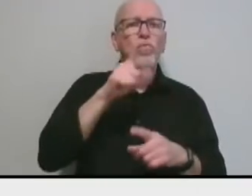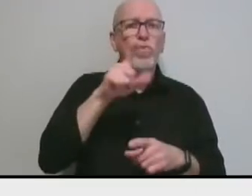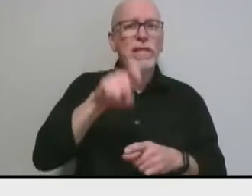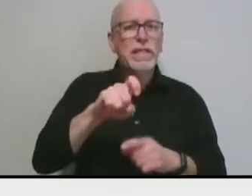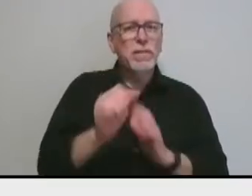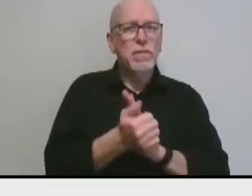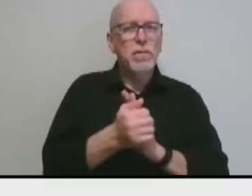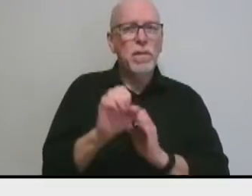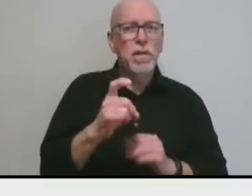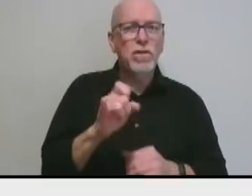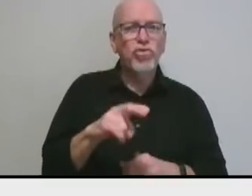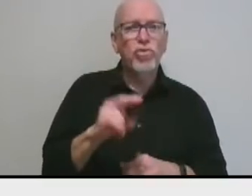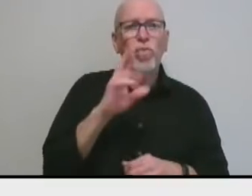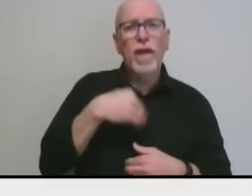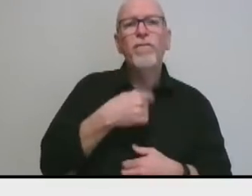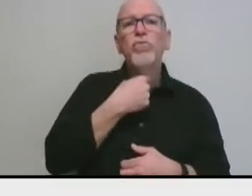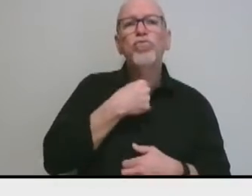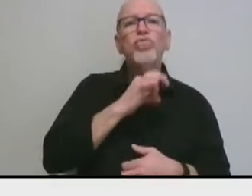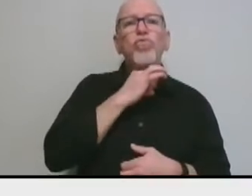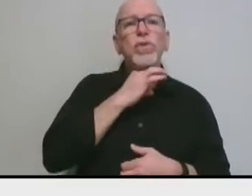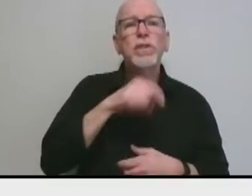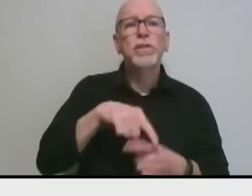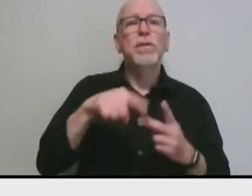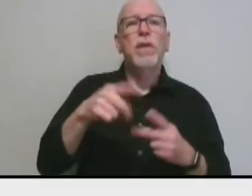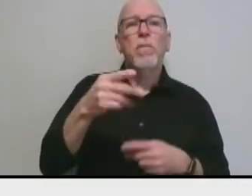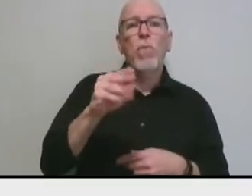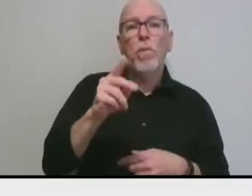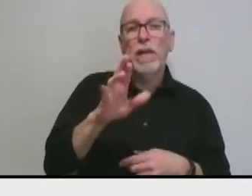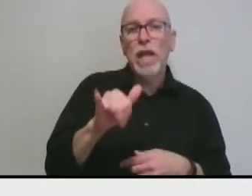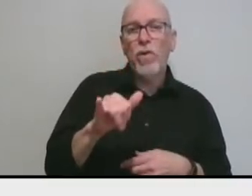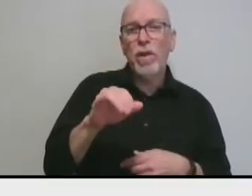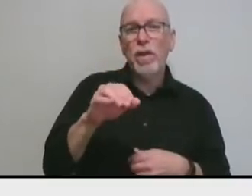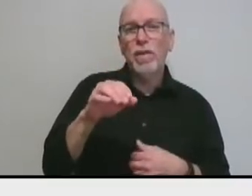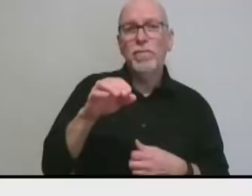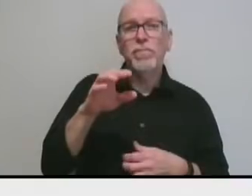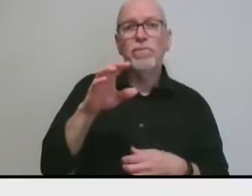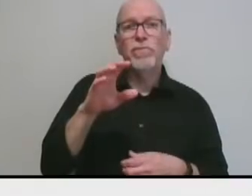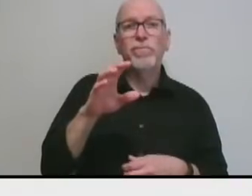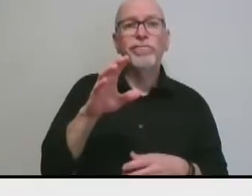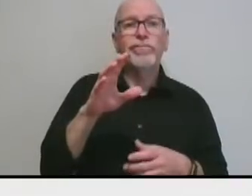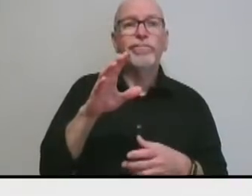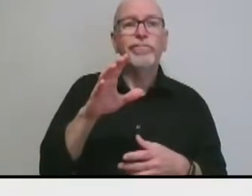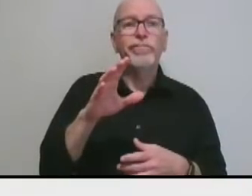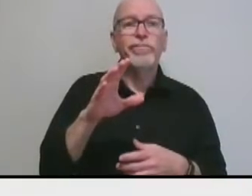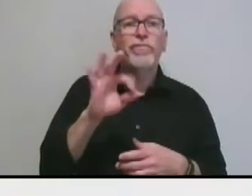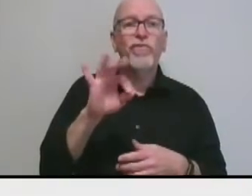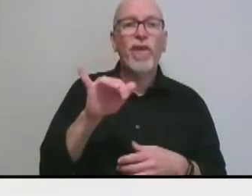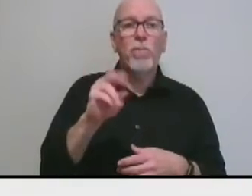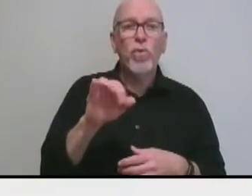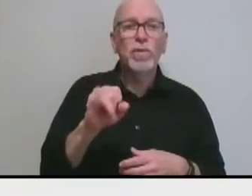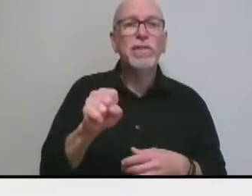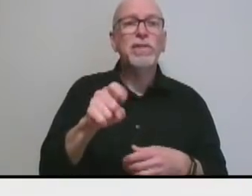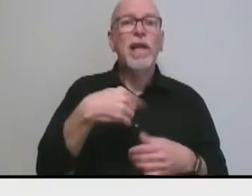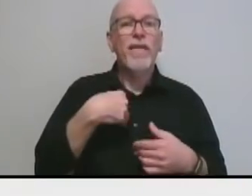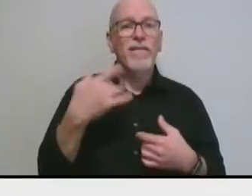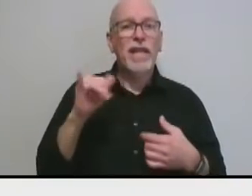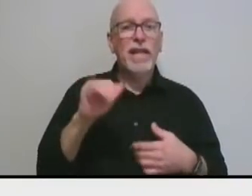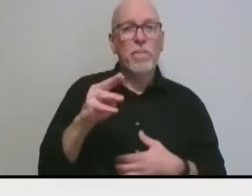a tracheostomy, have pulmonary fibrosis, alpha-1 antitrypsin, have weakened immune systems due to blood or bone